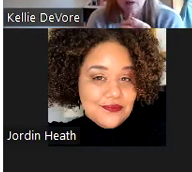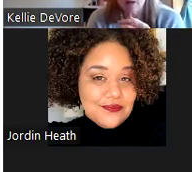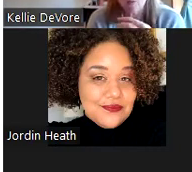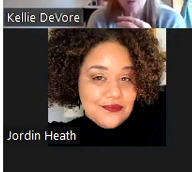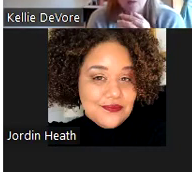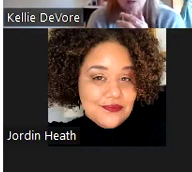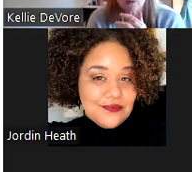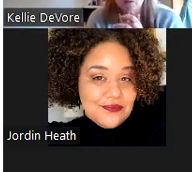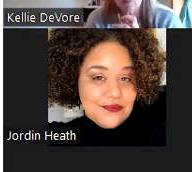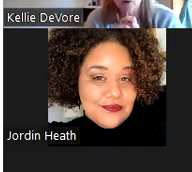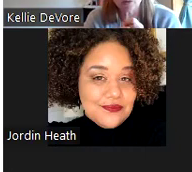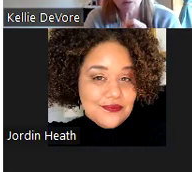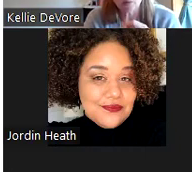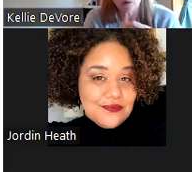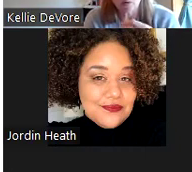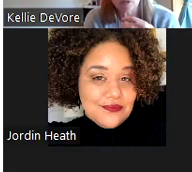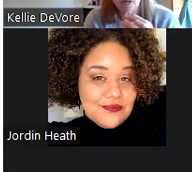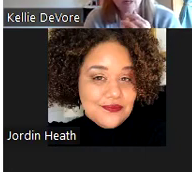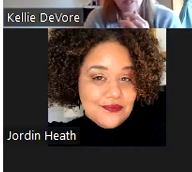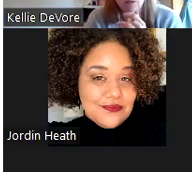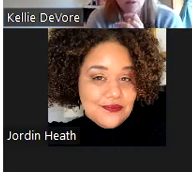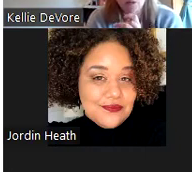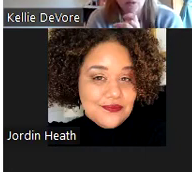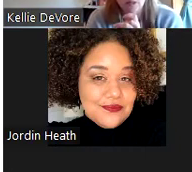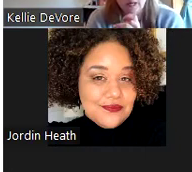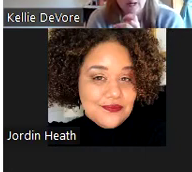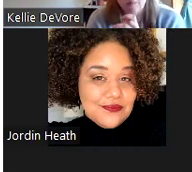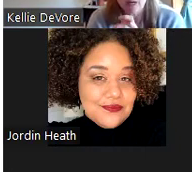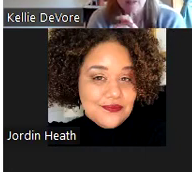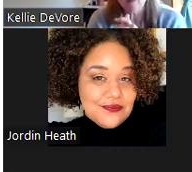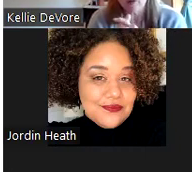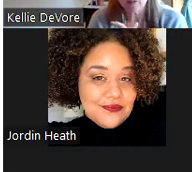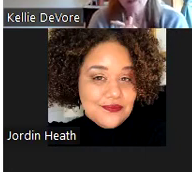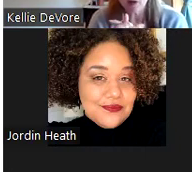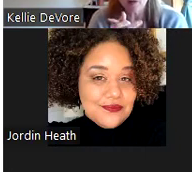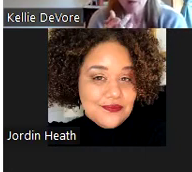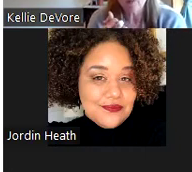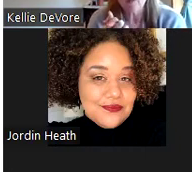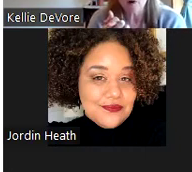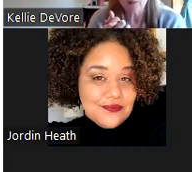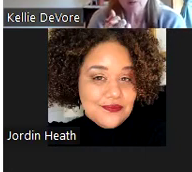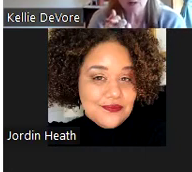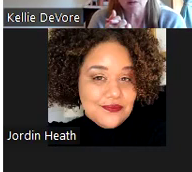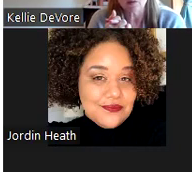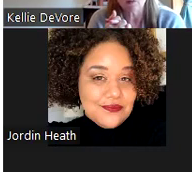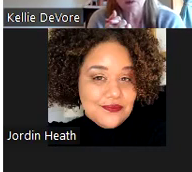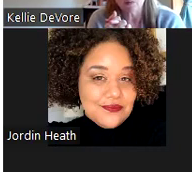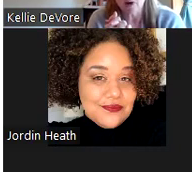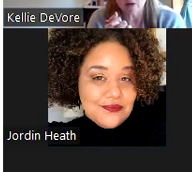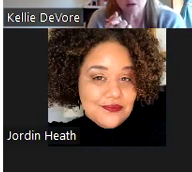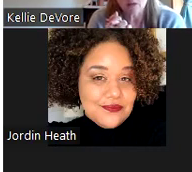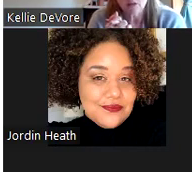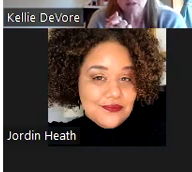being done right now with the CCOs in partnership with OHA is to make some funds available for prospective